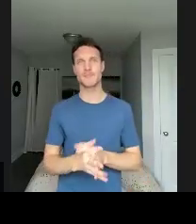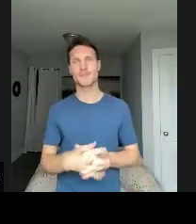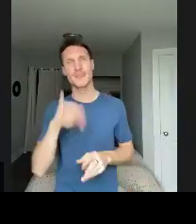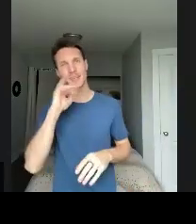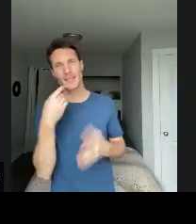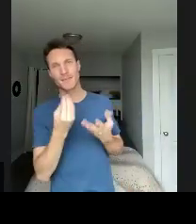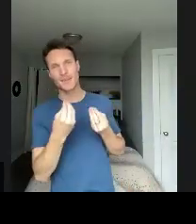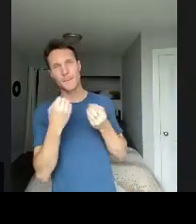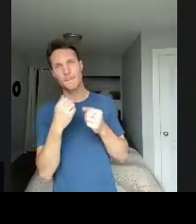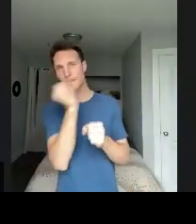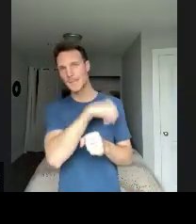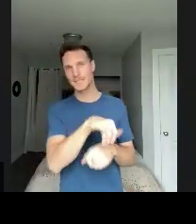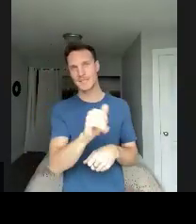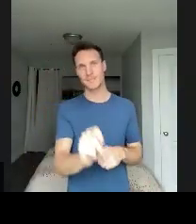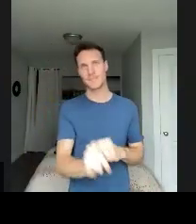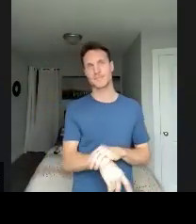that works.